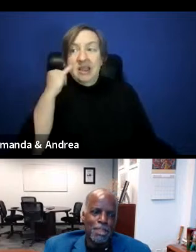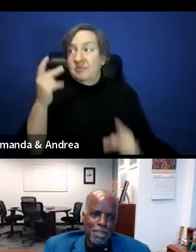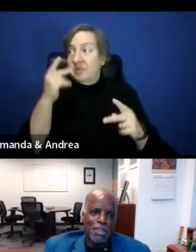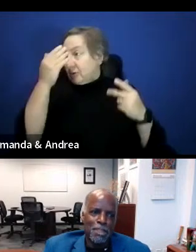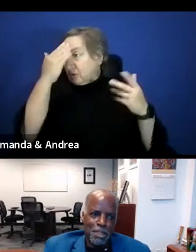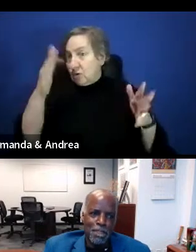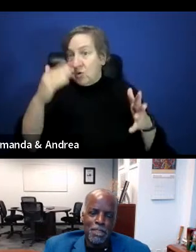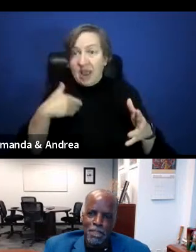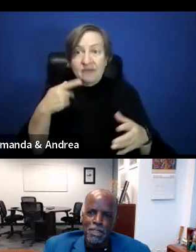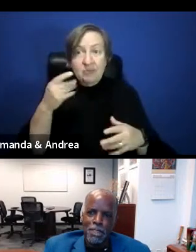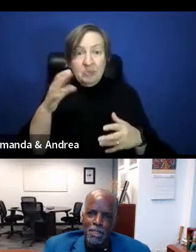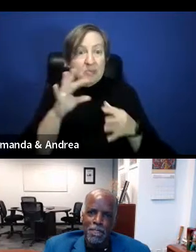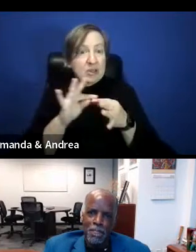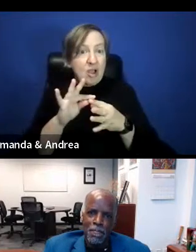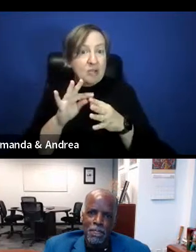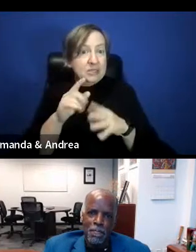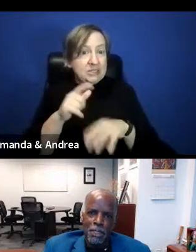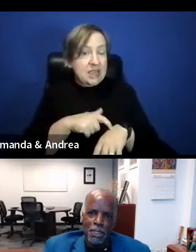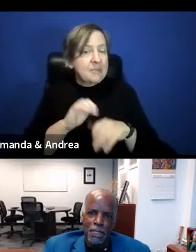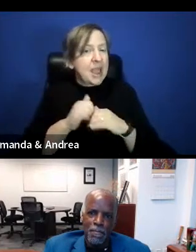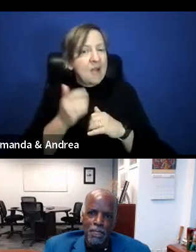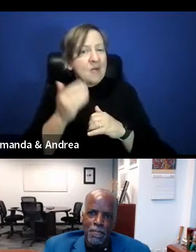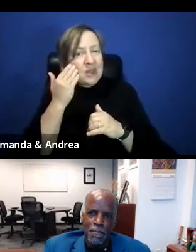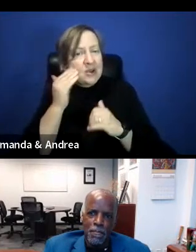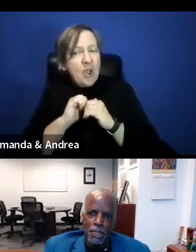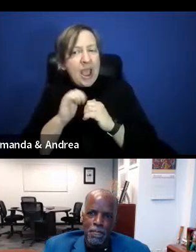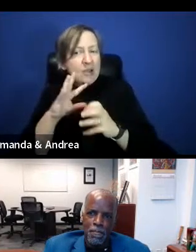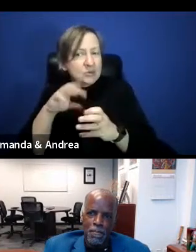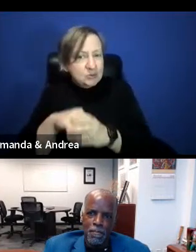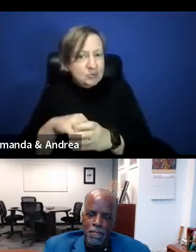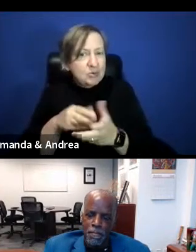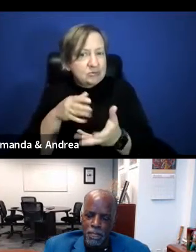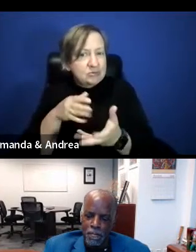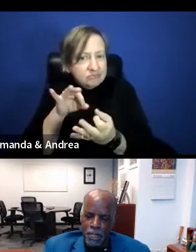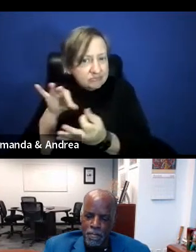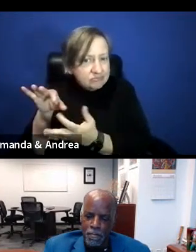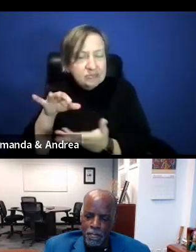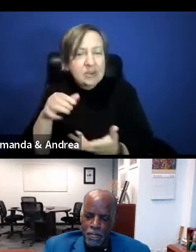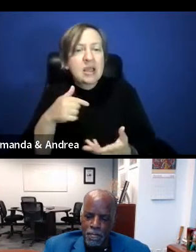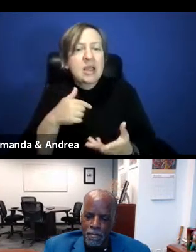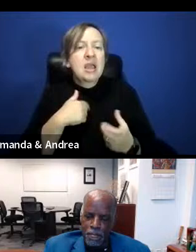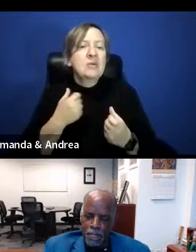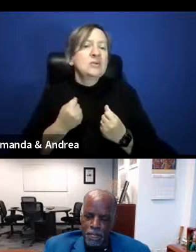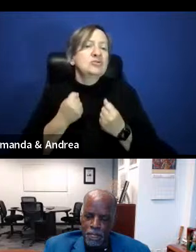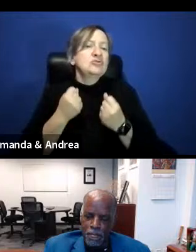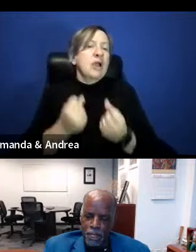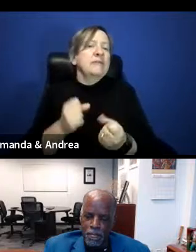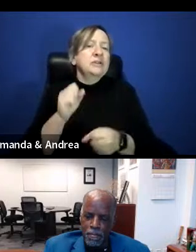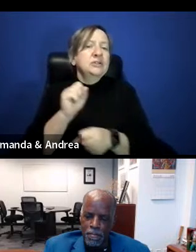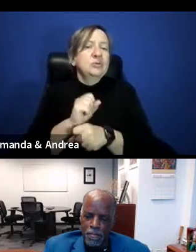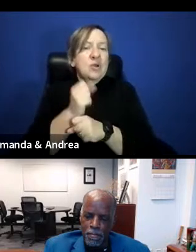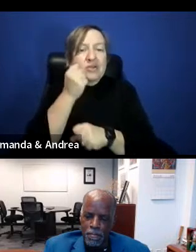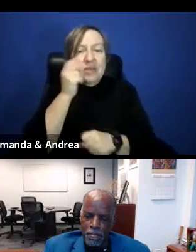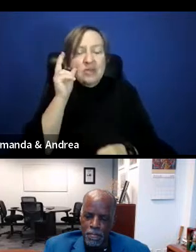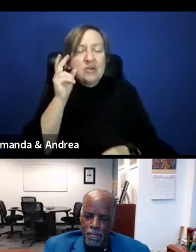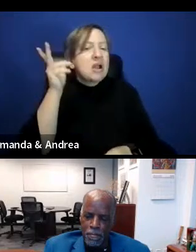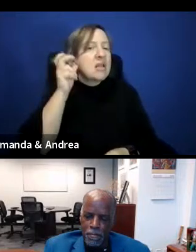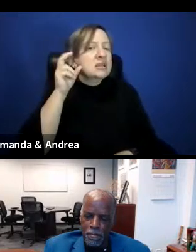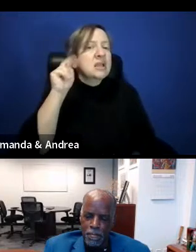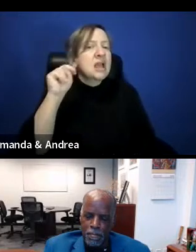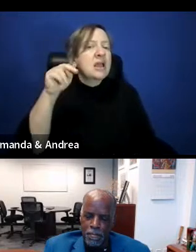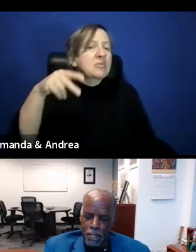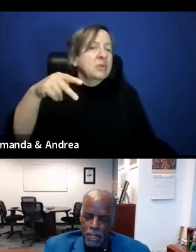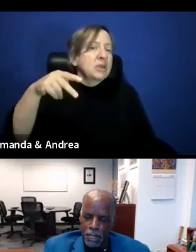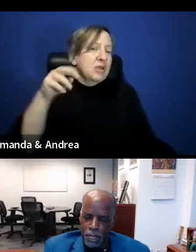period, how are they to know how they're supposed to engage with that? I was driving in, to work the other day and listening to NPR, and they